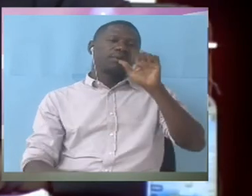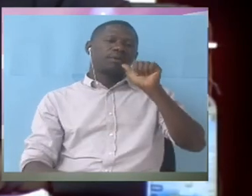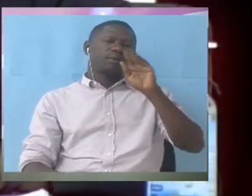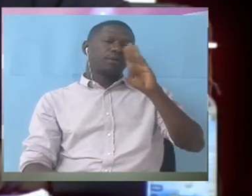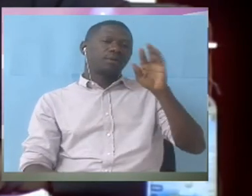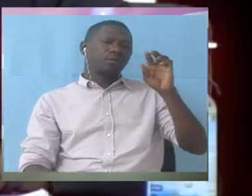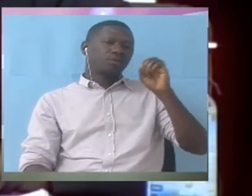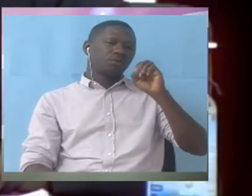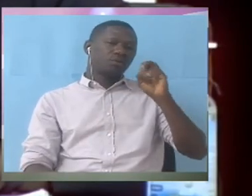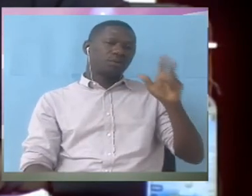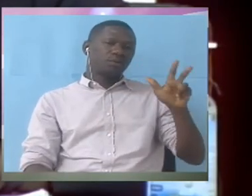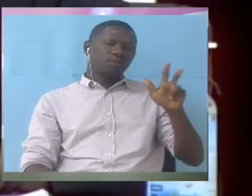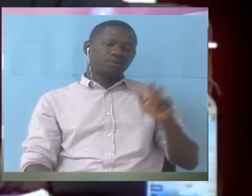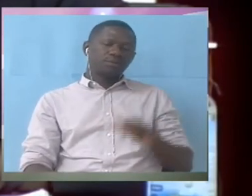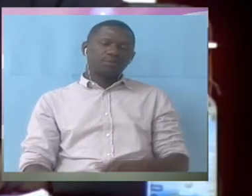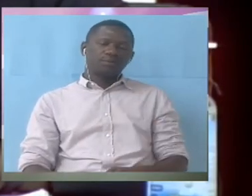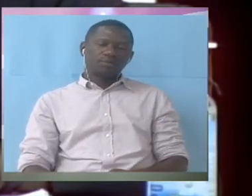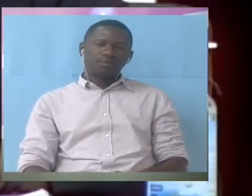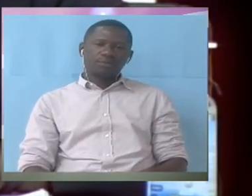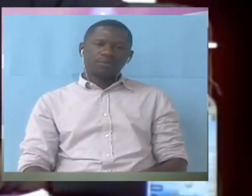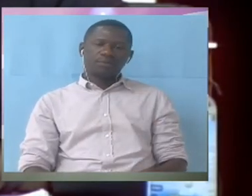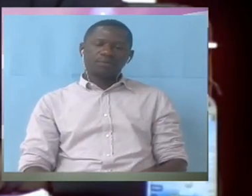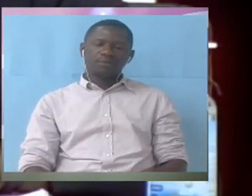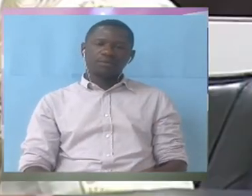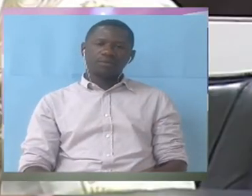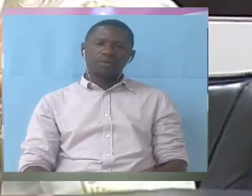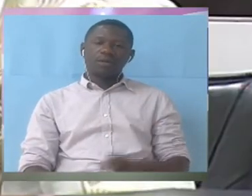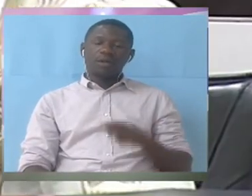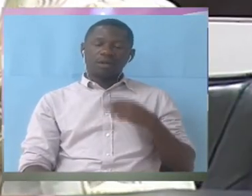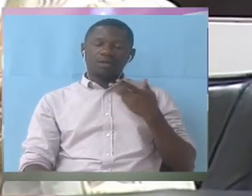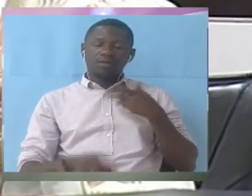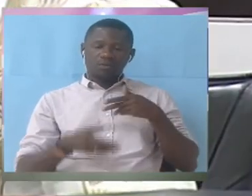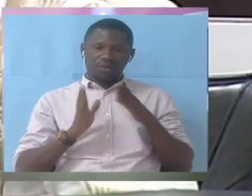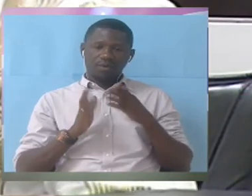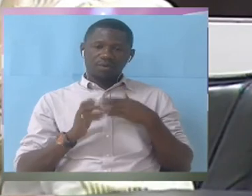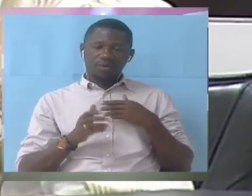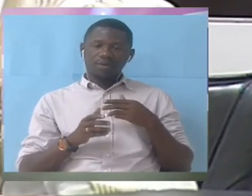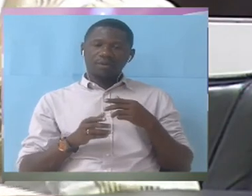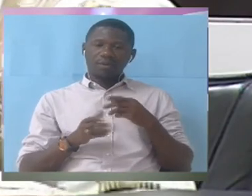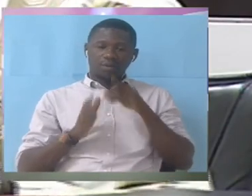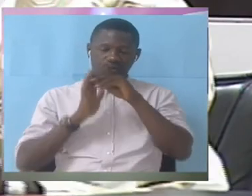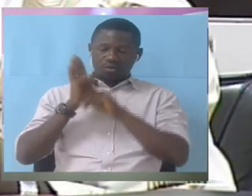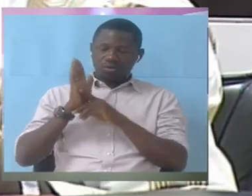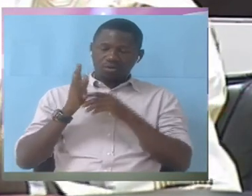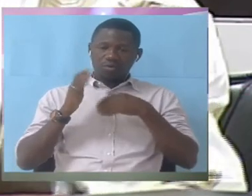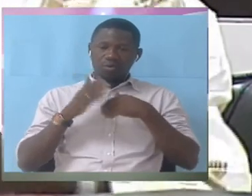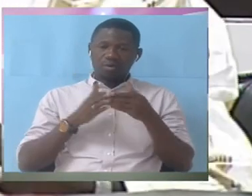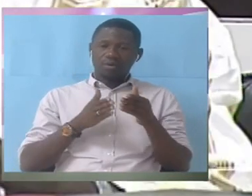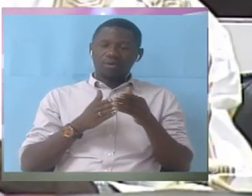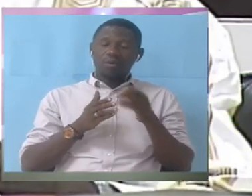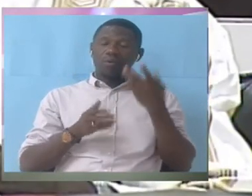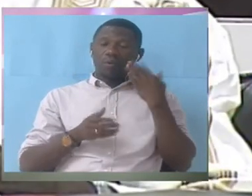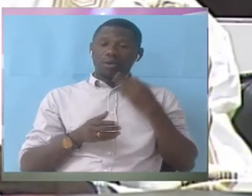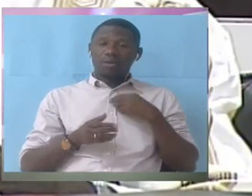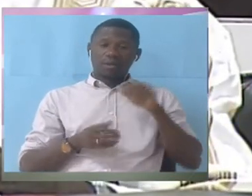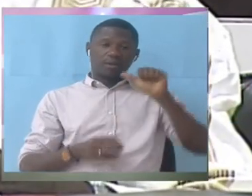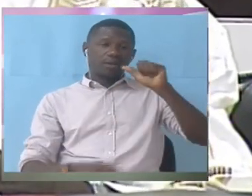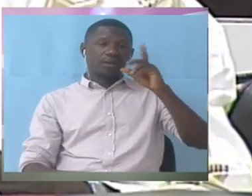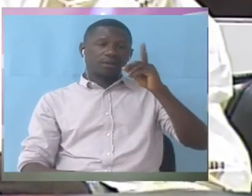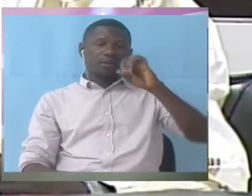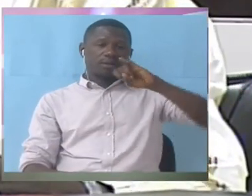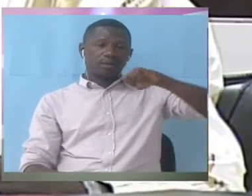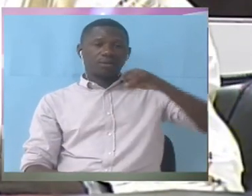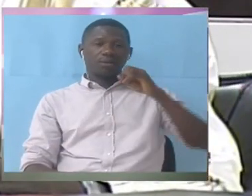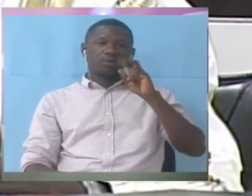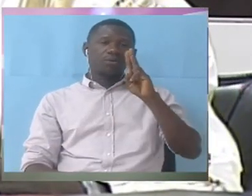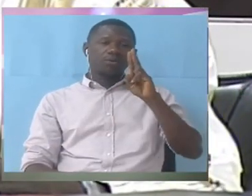the program comes out, when the adjutant prepares it, it comes out as the commander's program. So